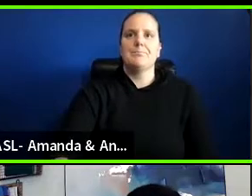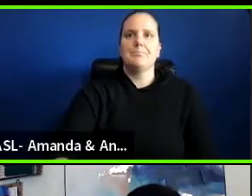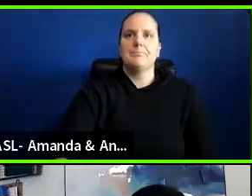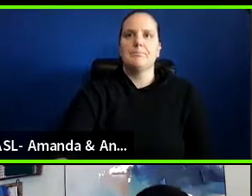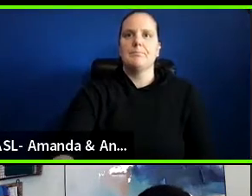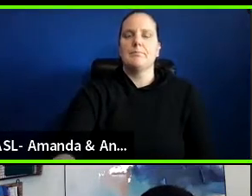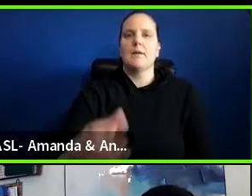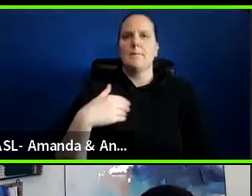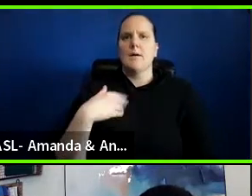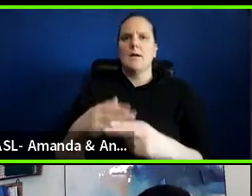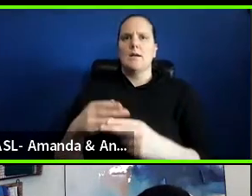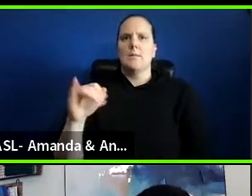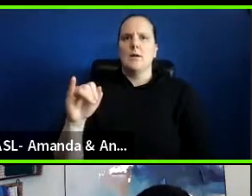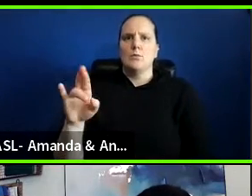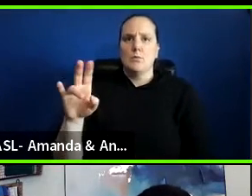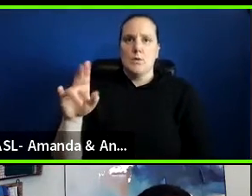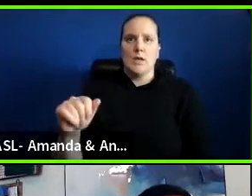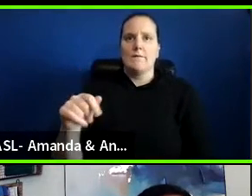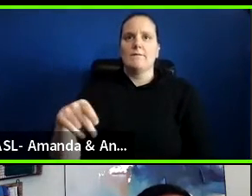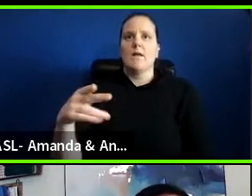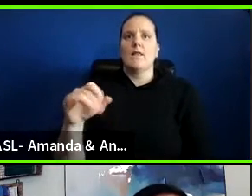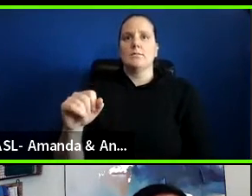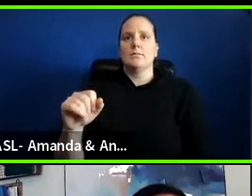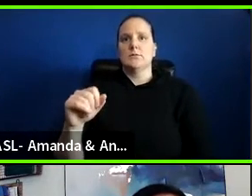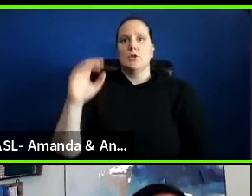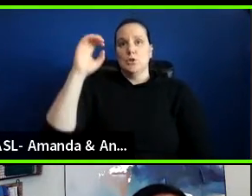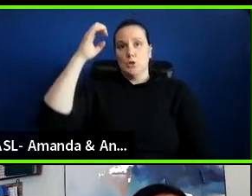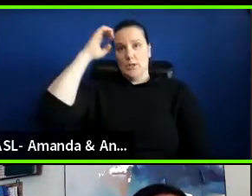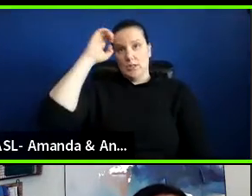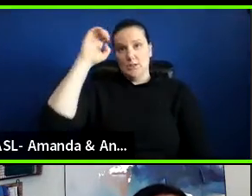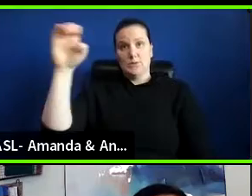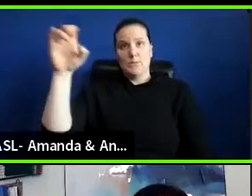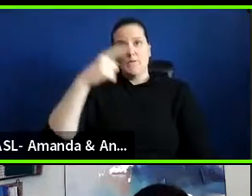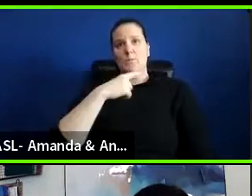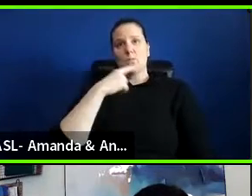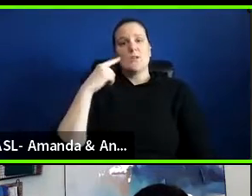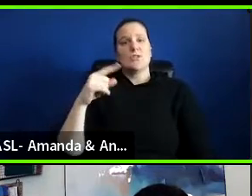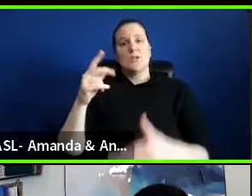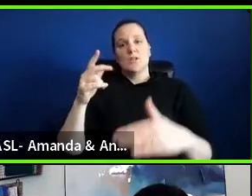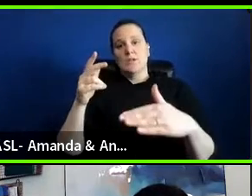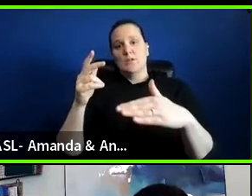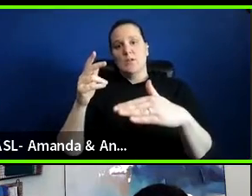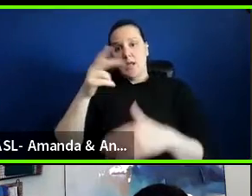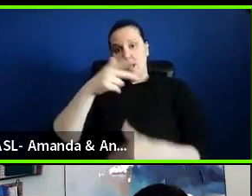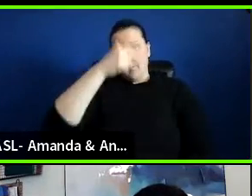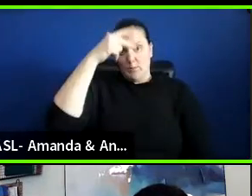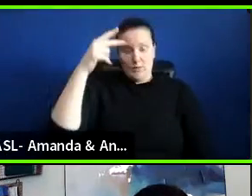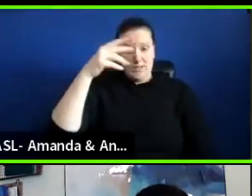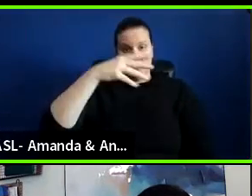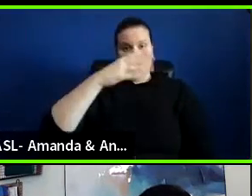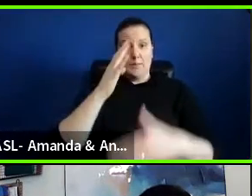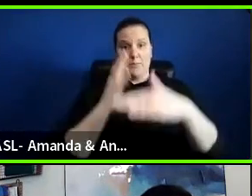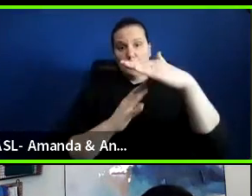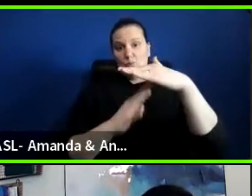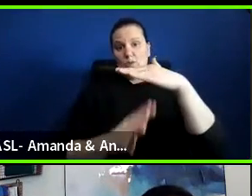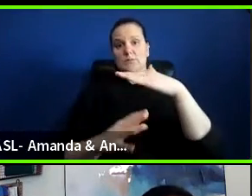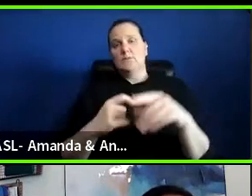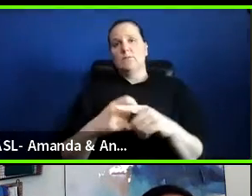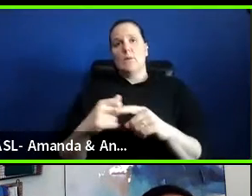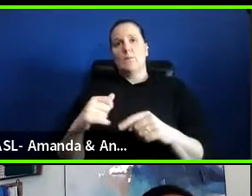European Coalition. It's the immigrants from Russia, Ukraine, Belarus, and